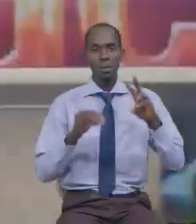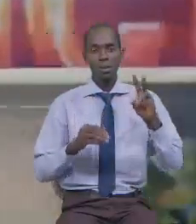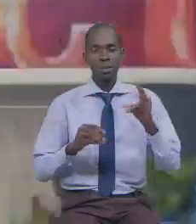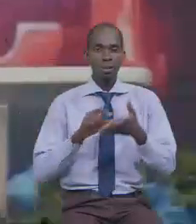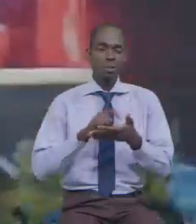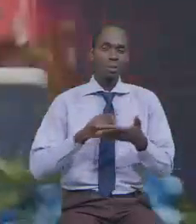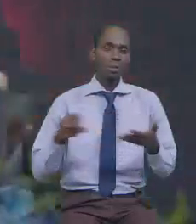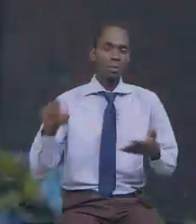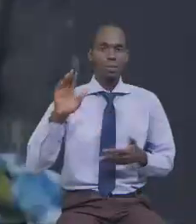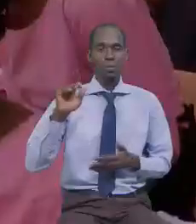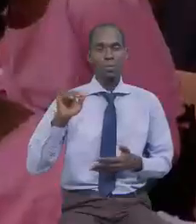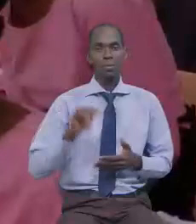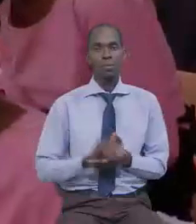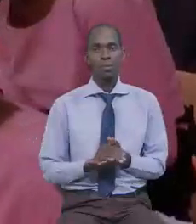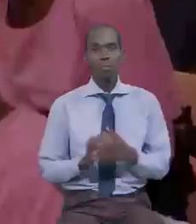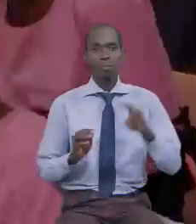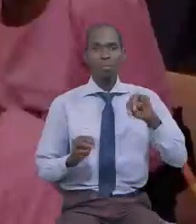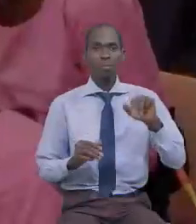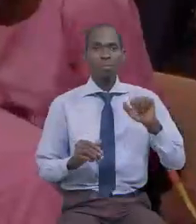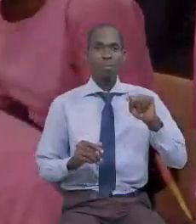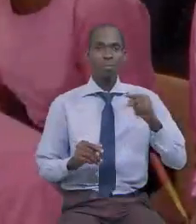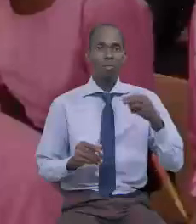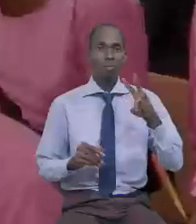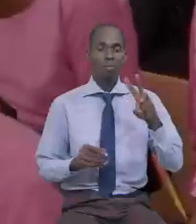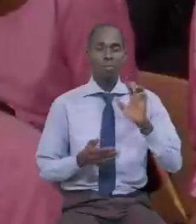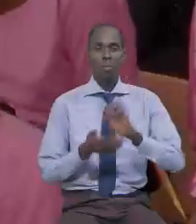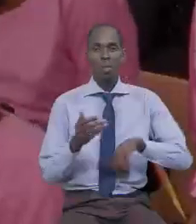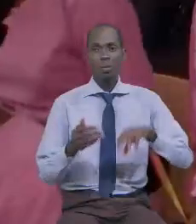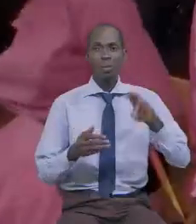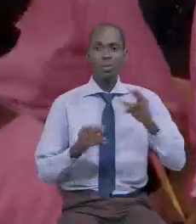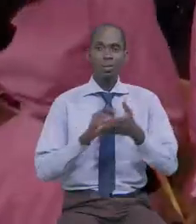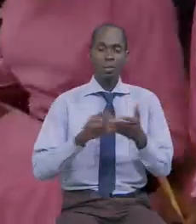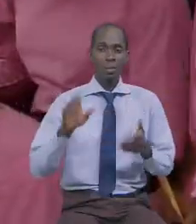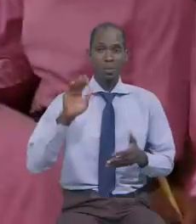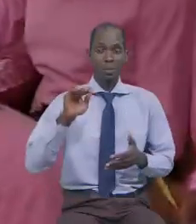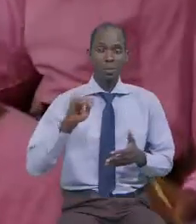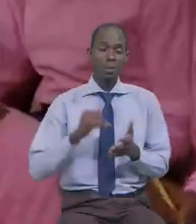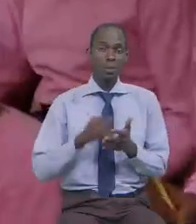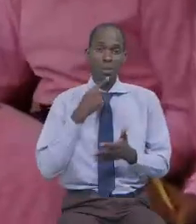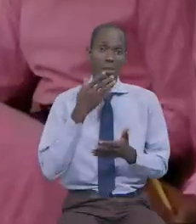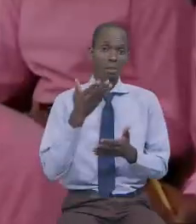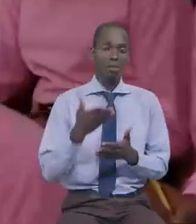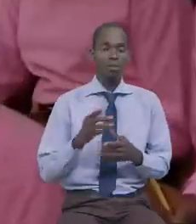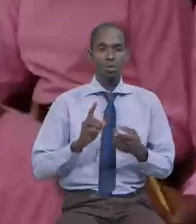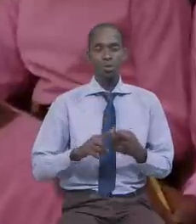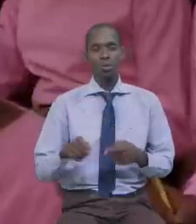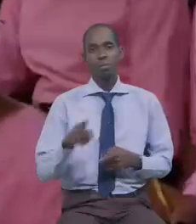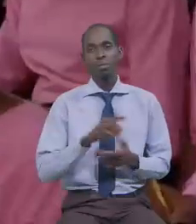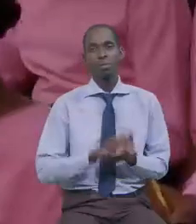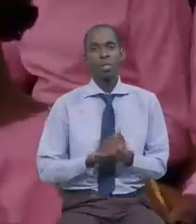from verse 15. Matthew chapter 16, verse 15, he said unto them,